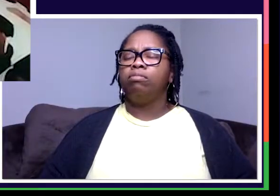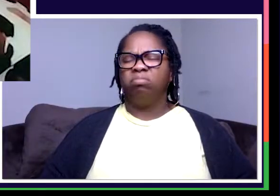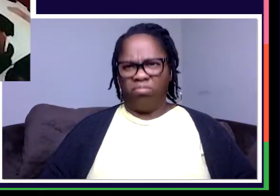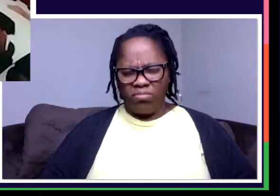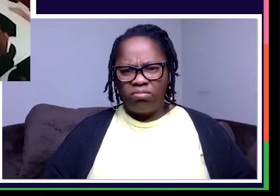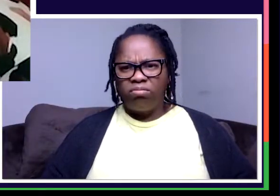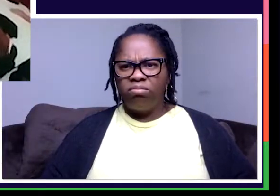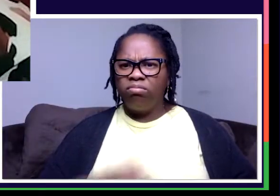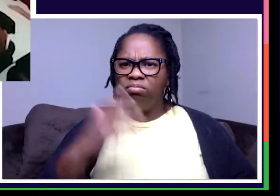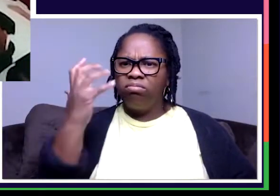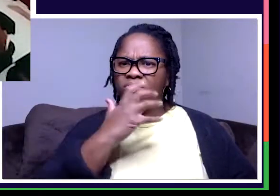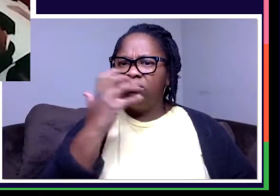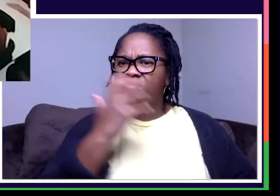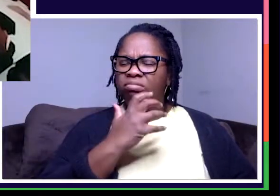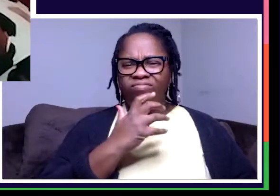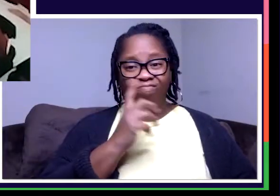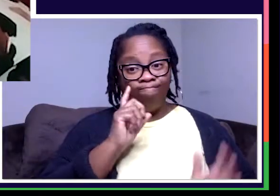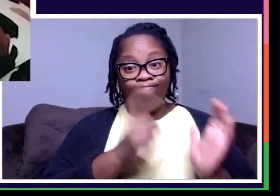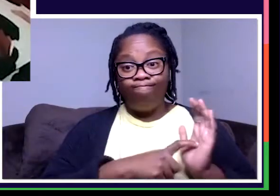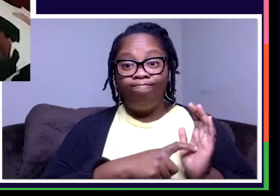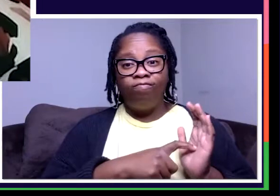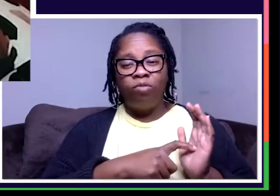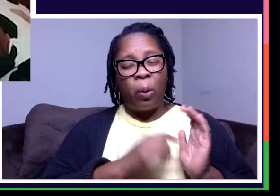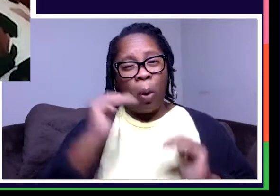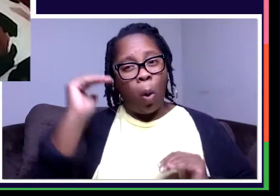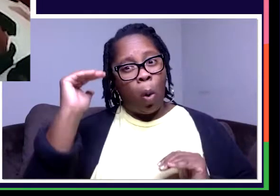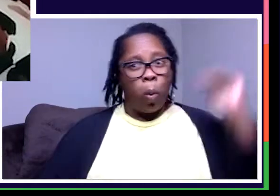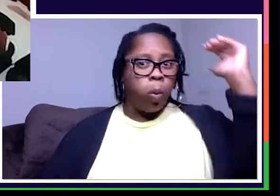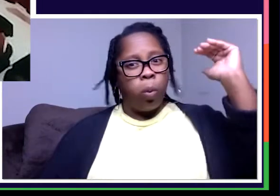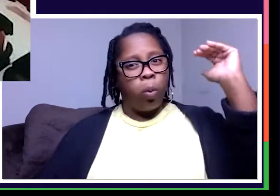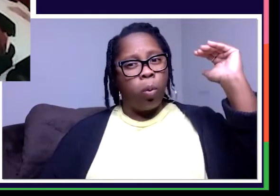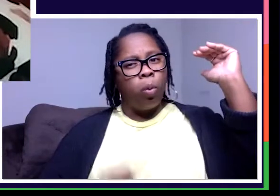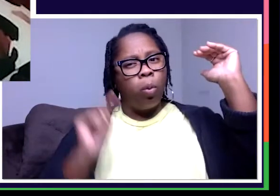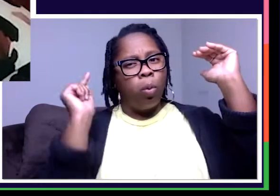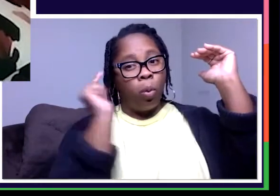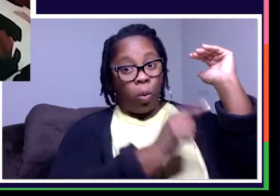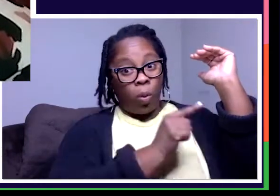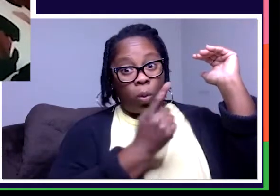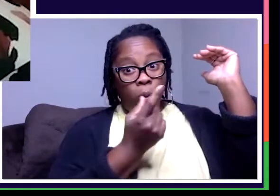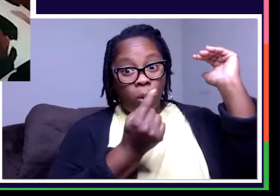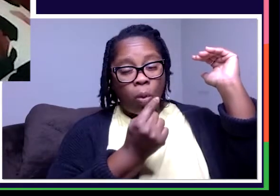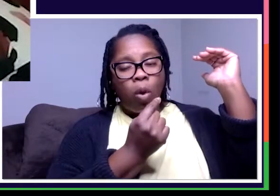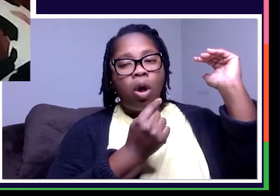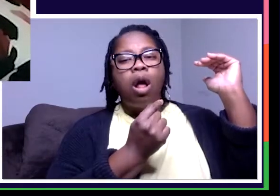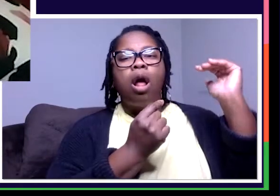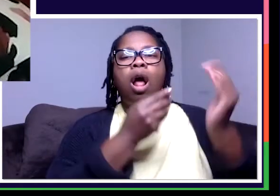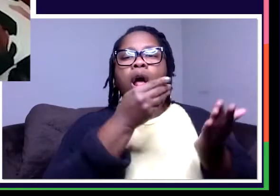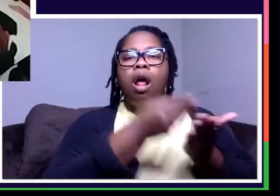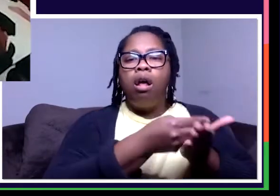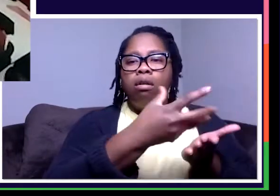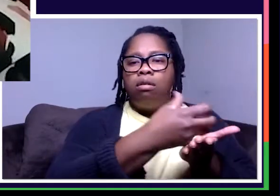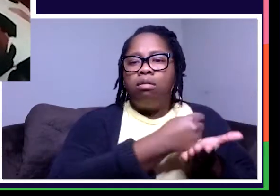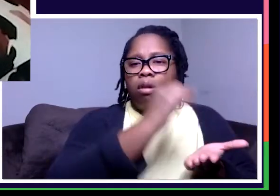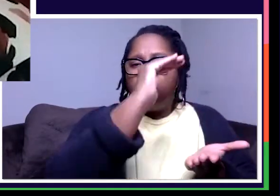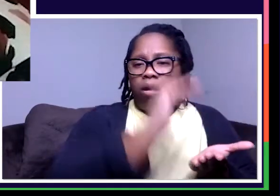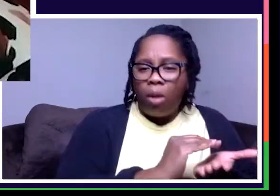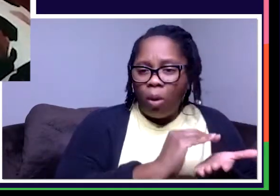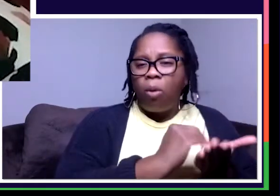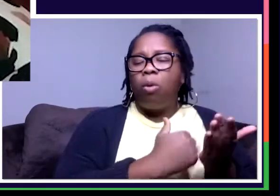below. By significant margins, low-income communities of color, the